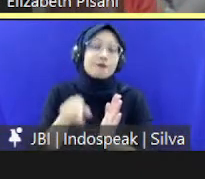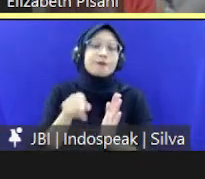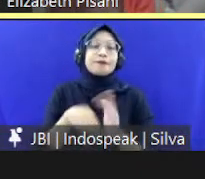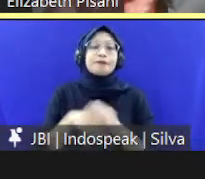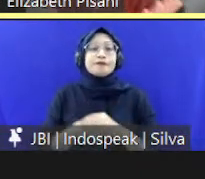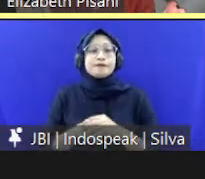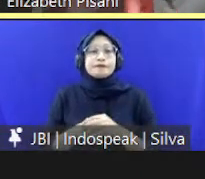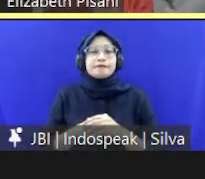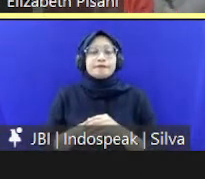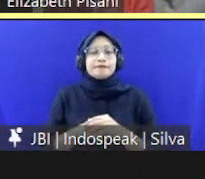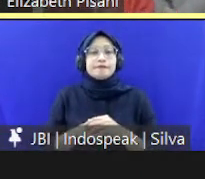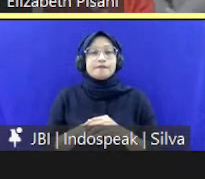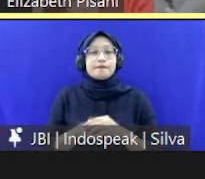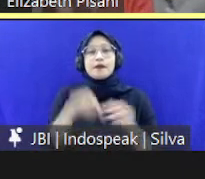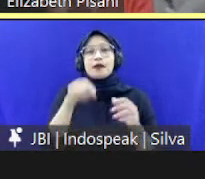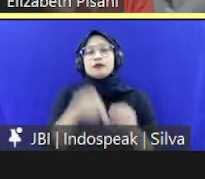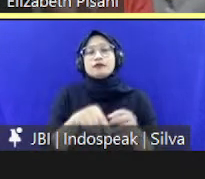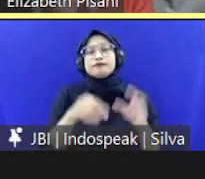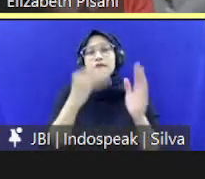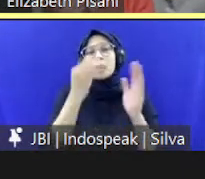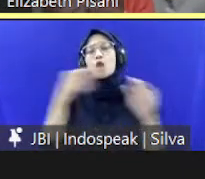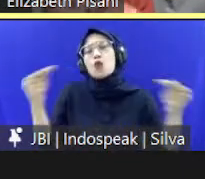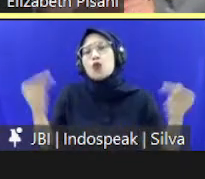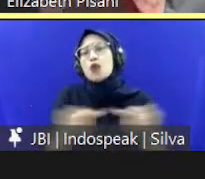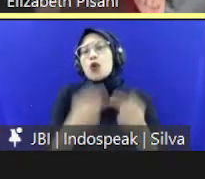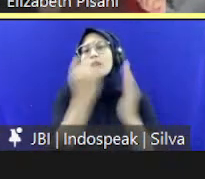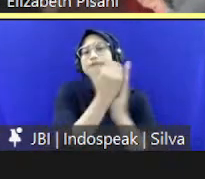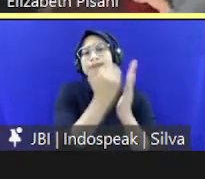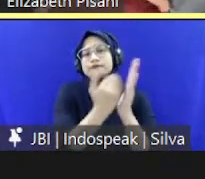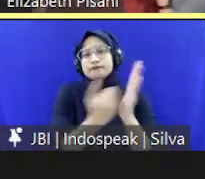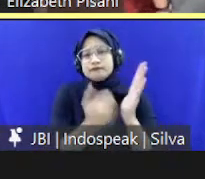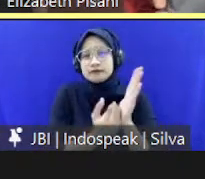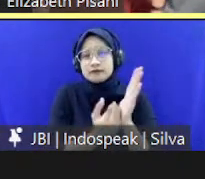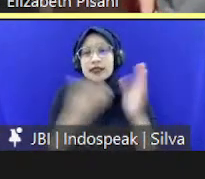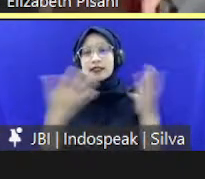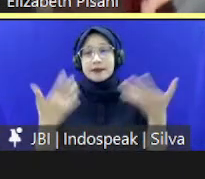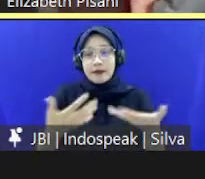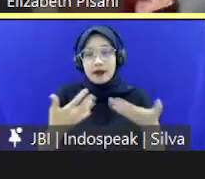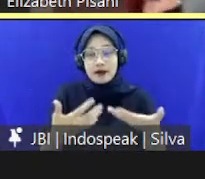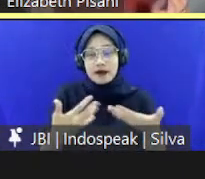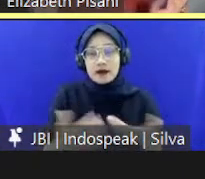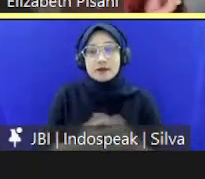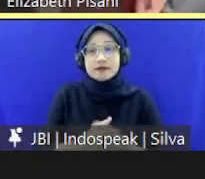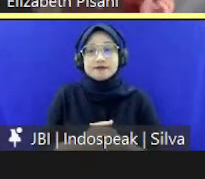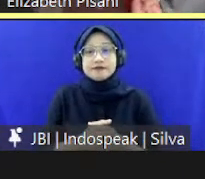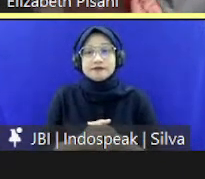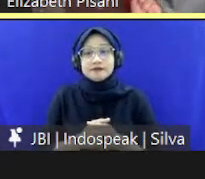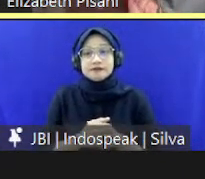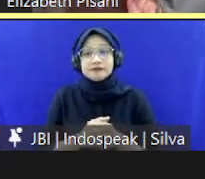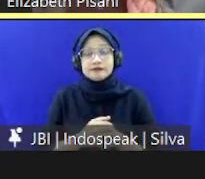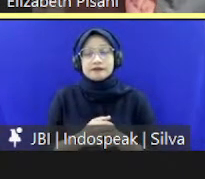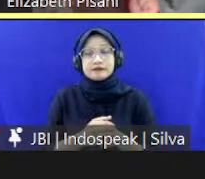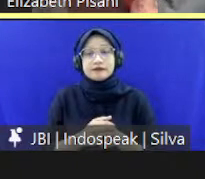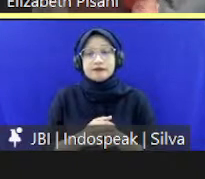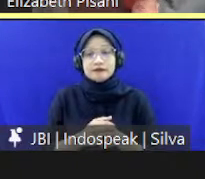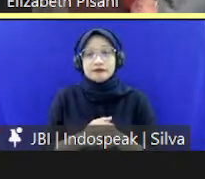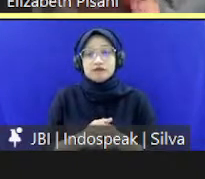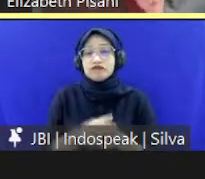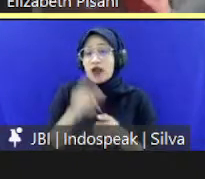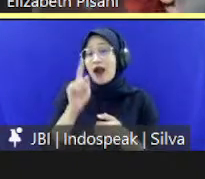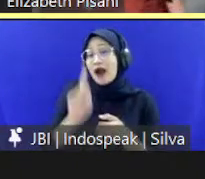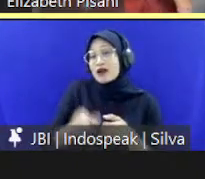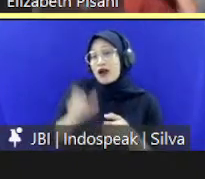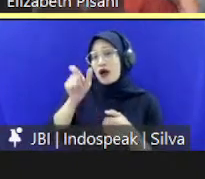take-homes from this, and I think my co-authors would share this, are that those who choose to buy expensive medicines out of pocket should have